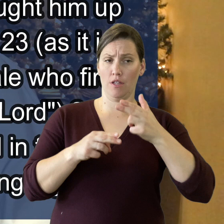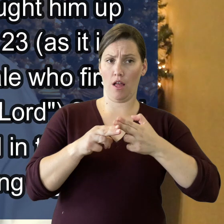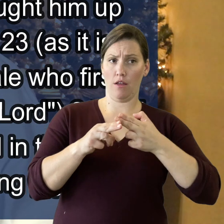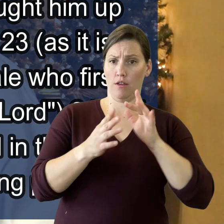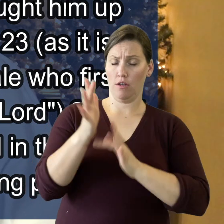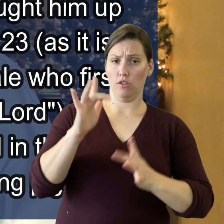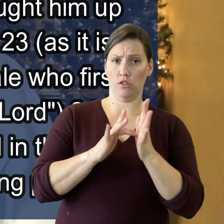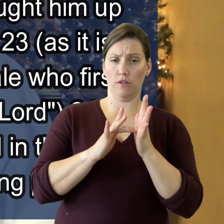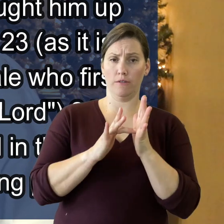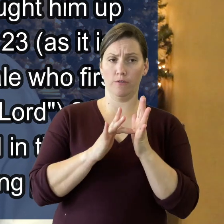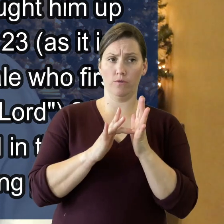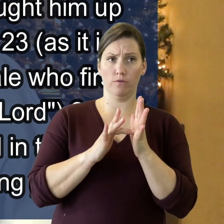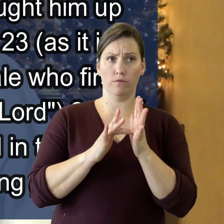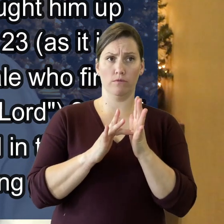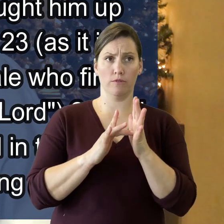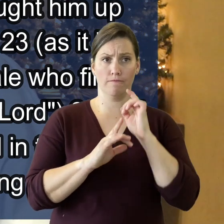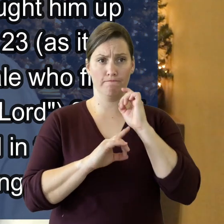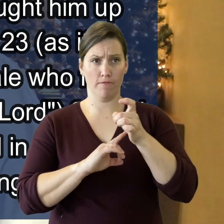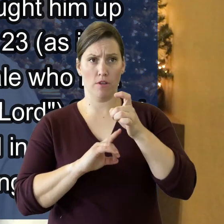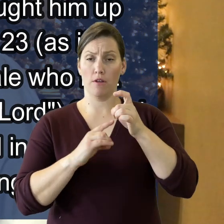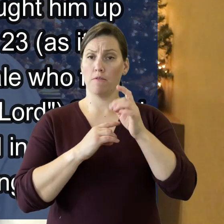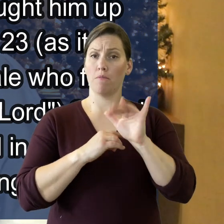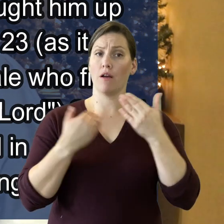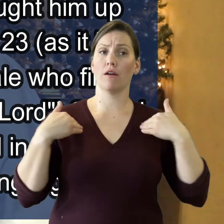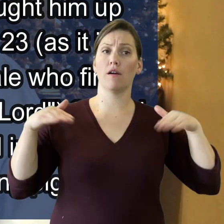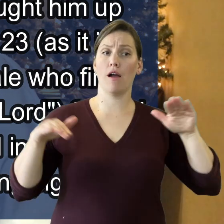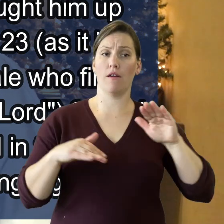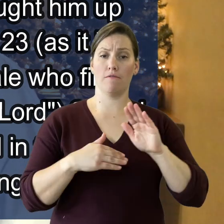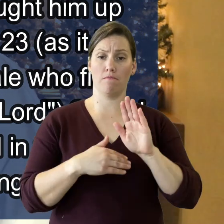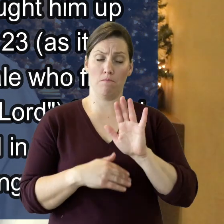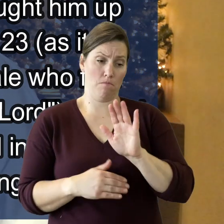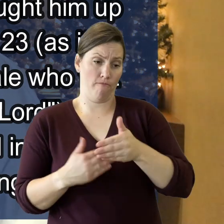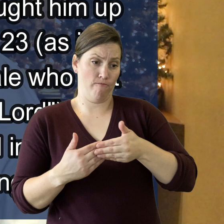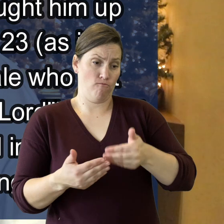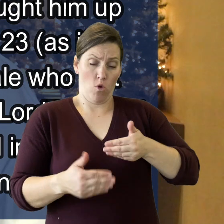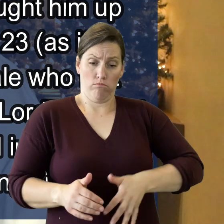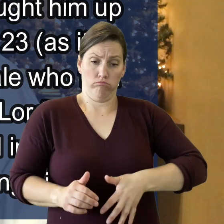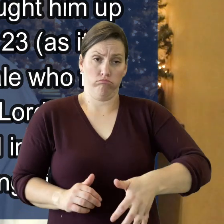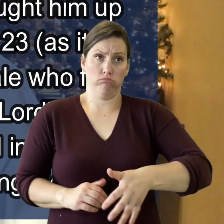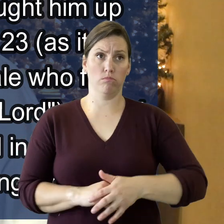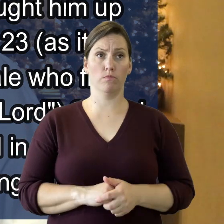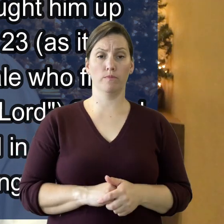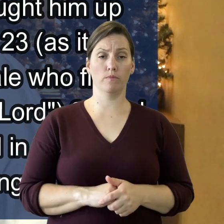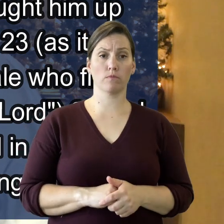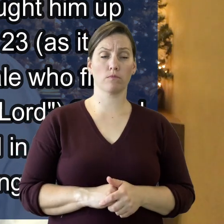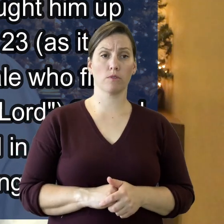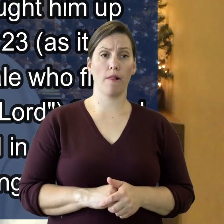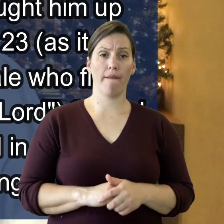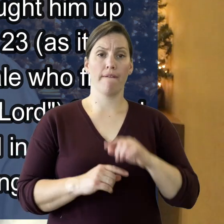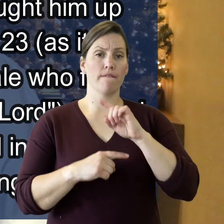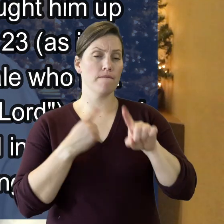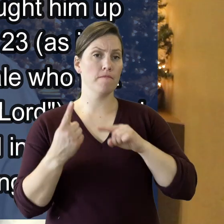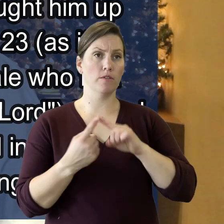Jesus, the name given by the angel before he was conceived in the womb. And when the